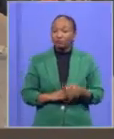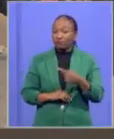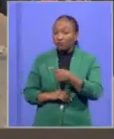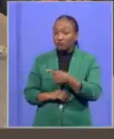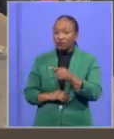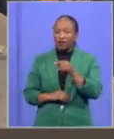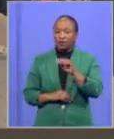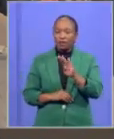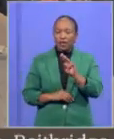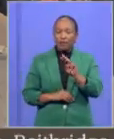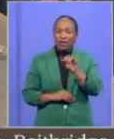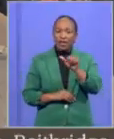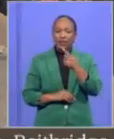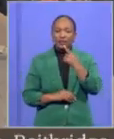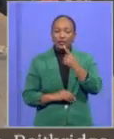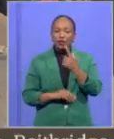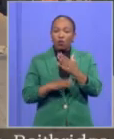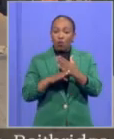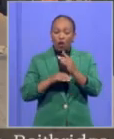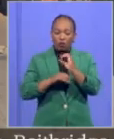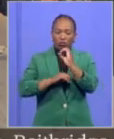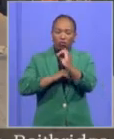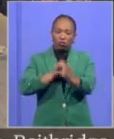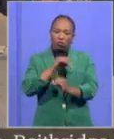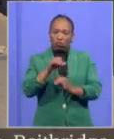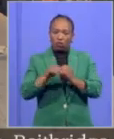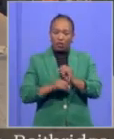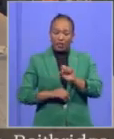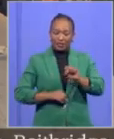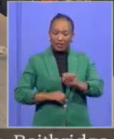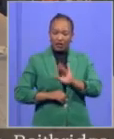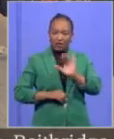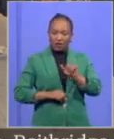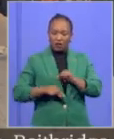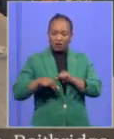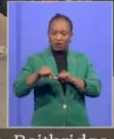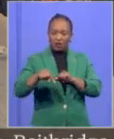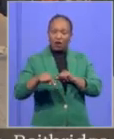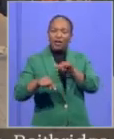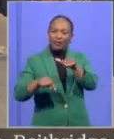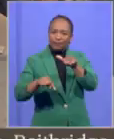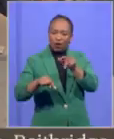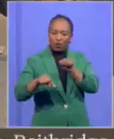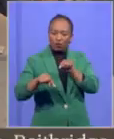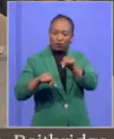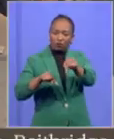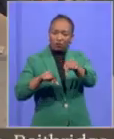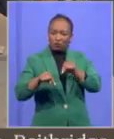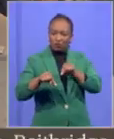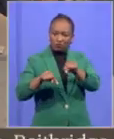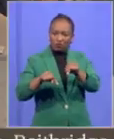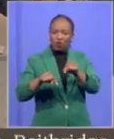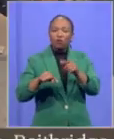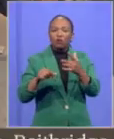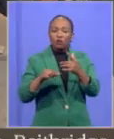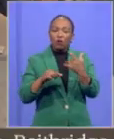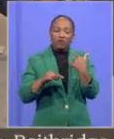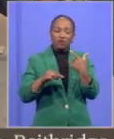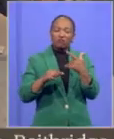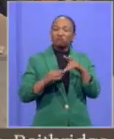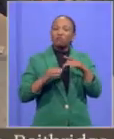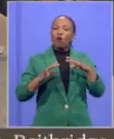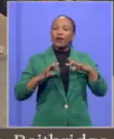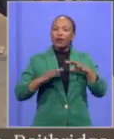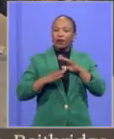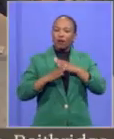šoma bošego ka moka mollwaneng wa Afrika Borwa le Zimbabwe wa Beitbridge go thuša bao ba tšhelelago ka Afrika Borwa morago ga mafelelo a beke a matelele